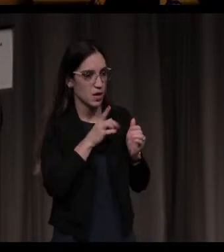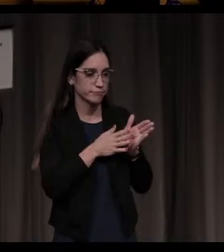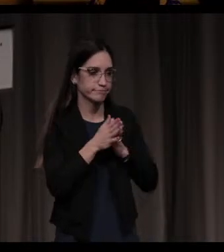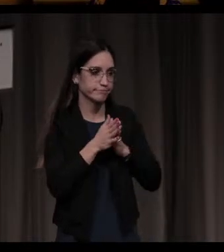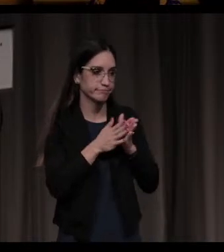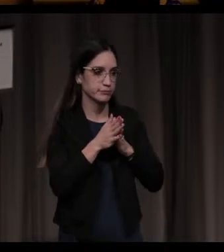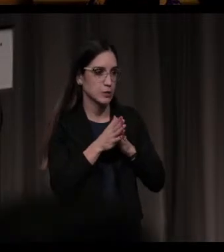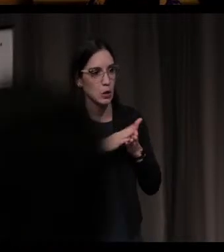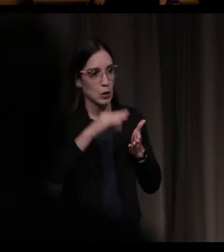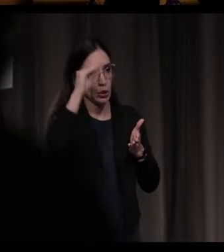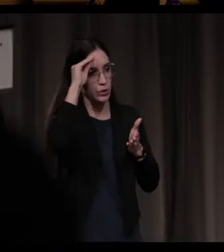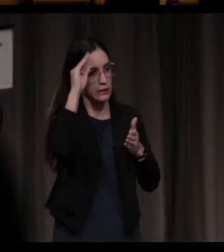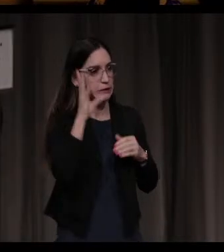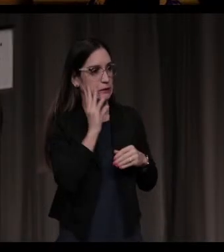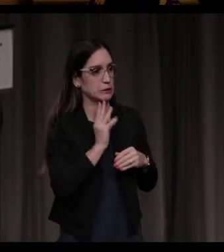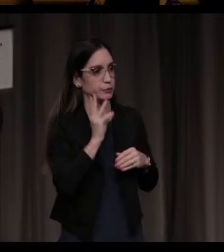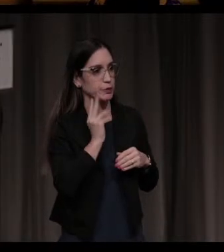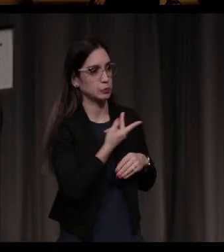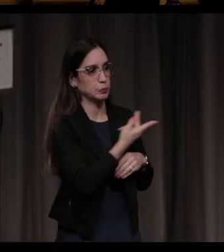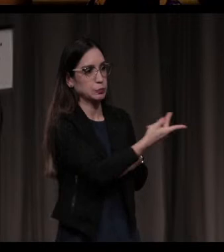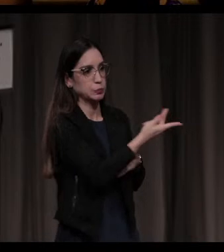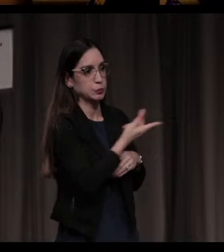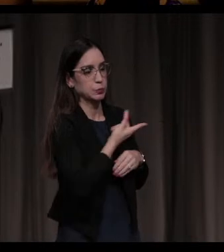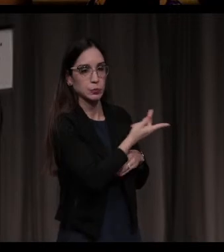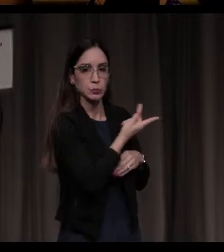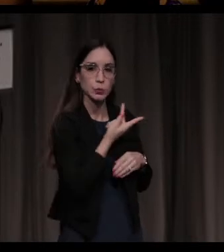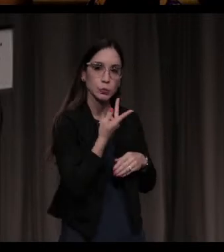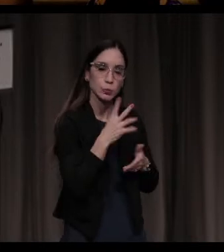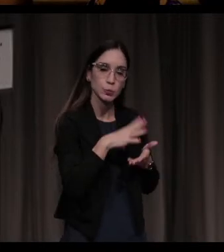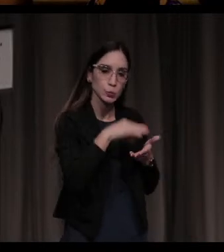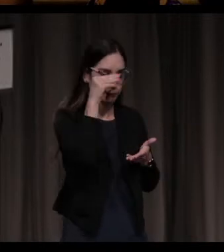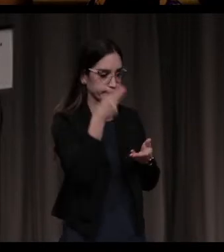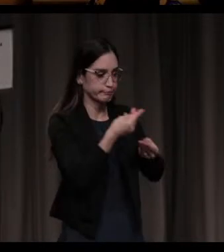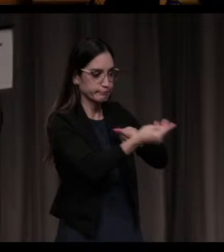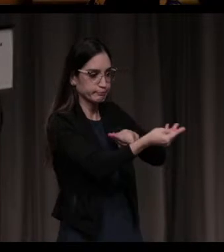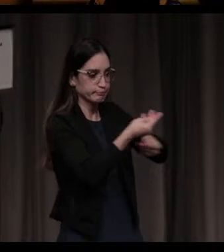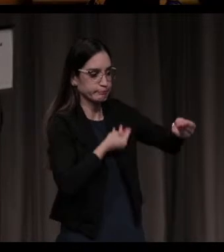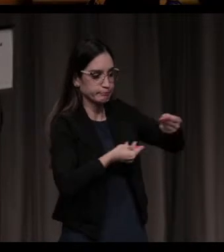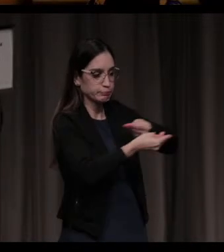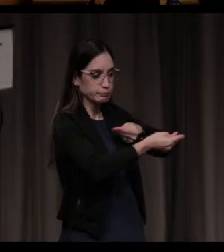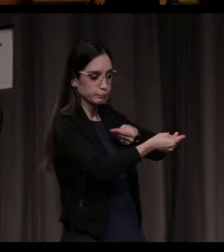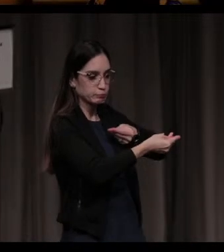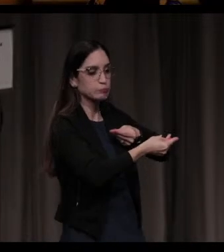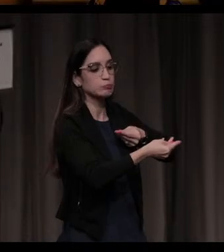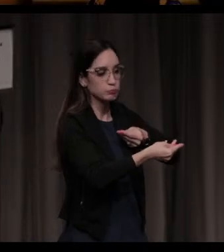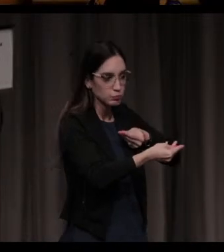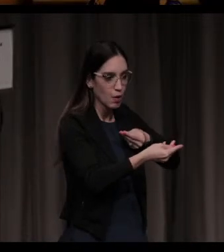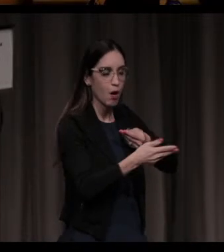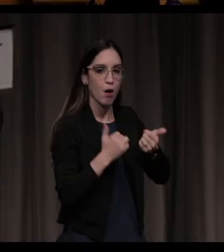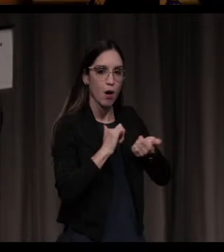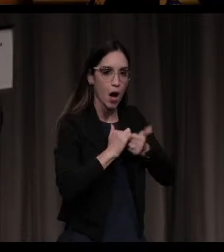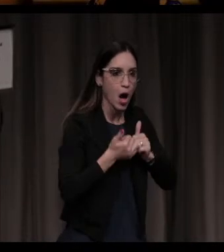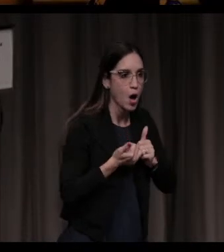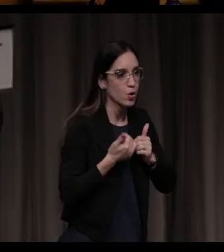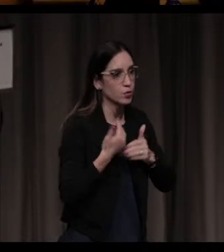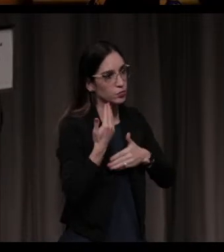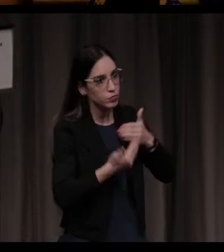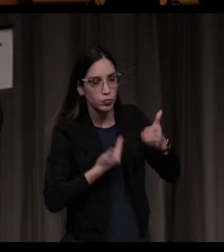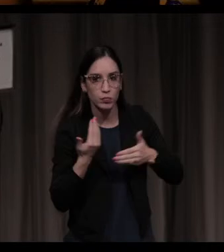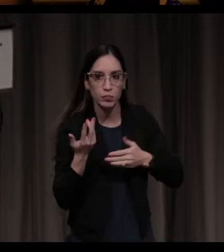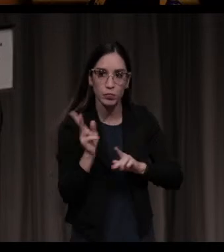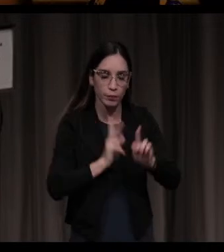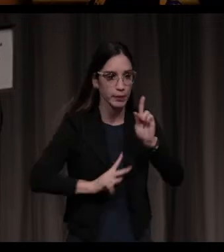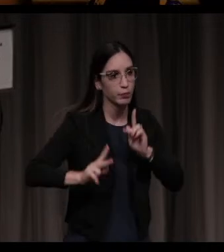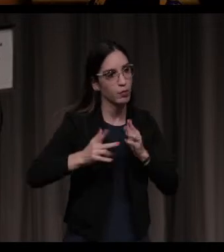experience for both sides. For me, I learn a lot from the work when it's produced, when it's installed, from the people I work